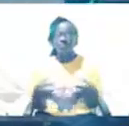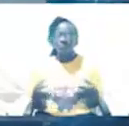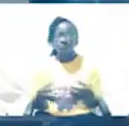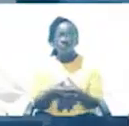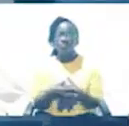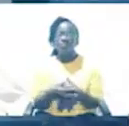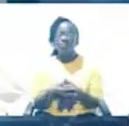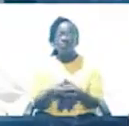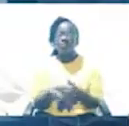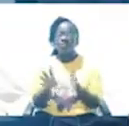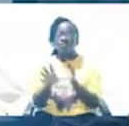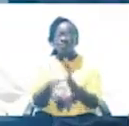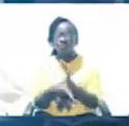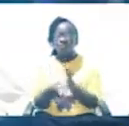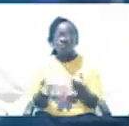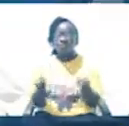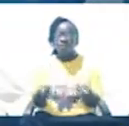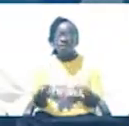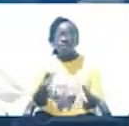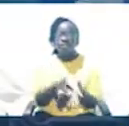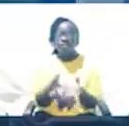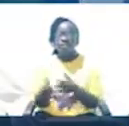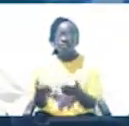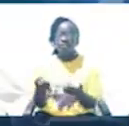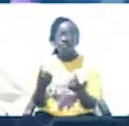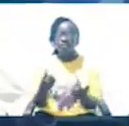Then Jesus came.